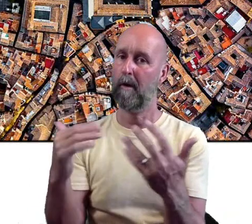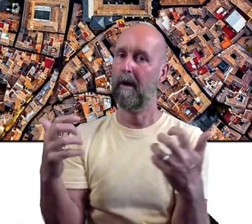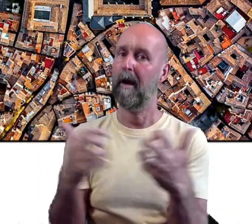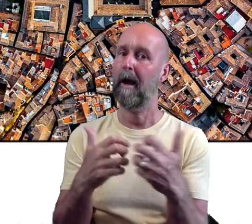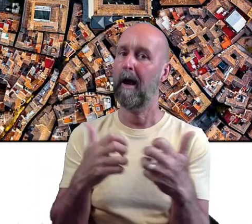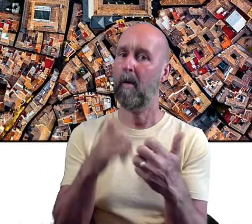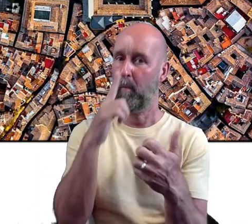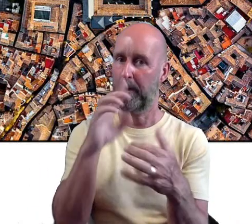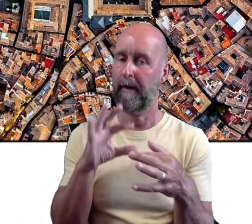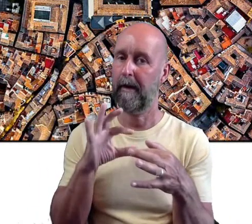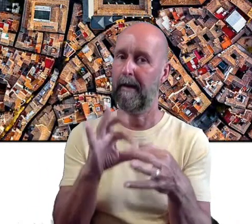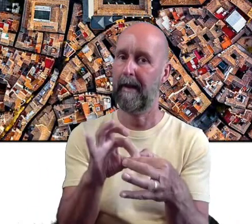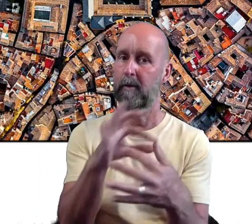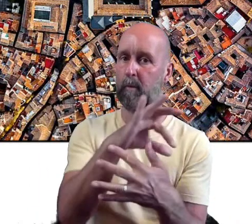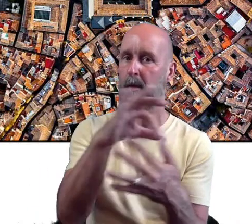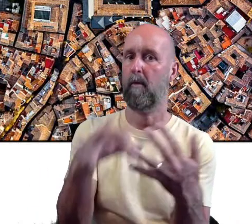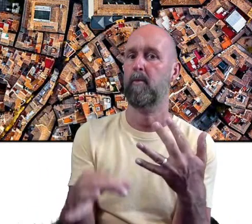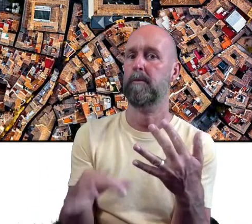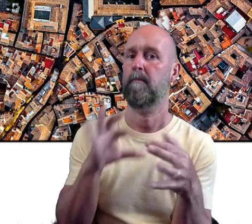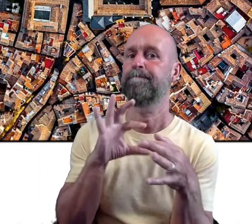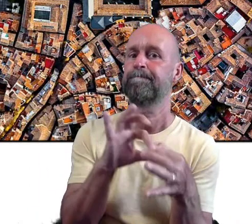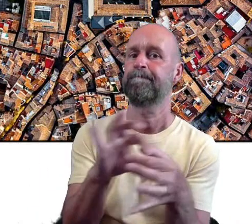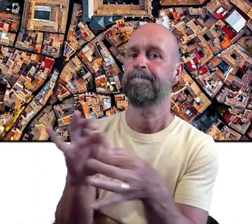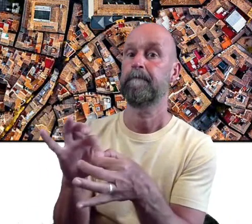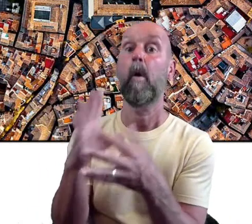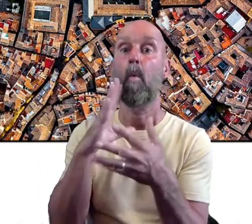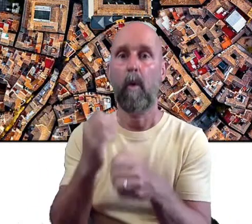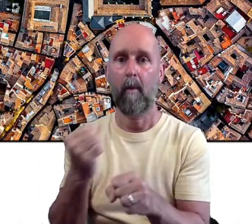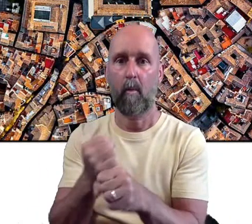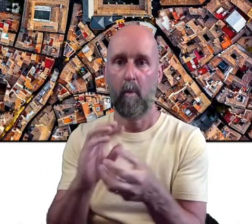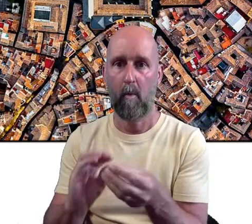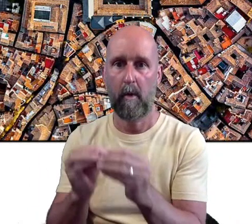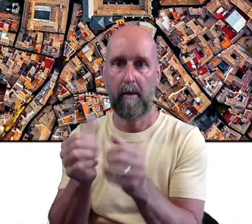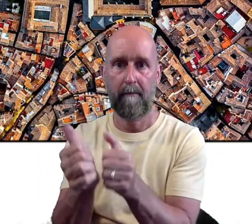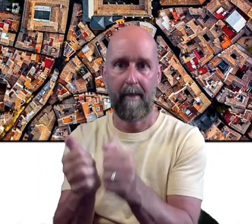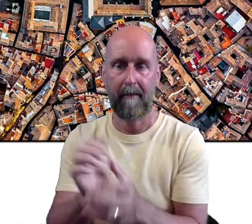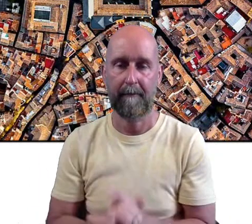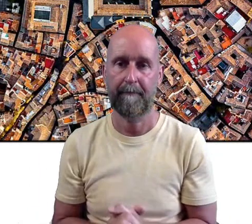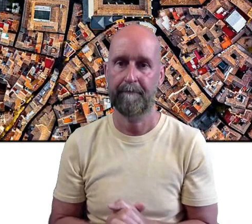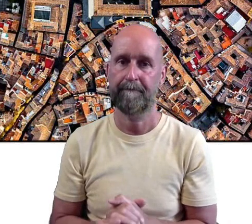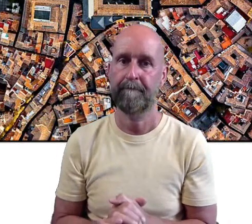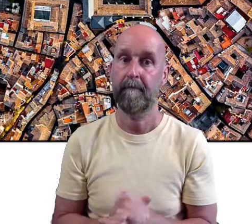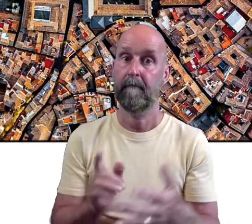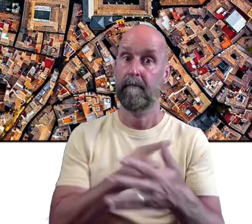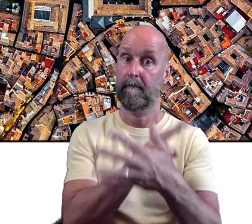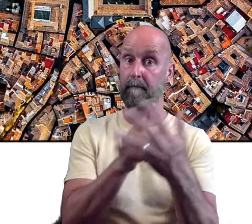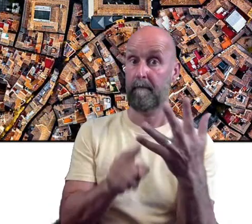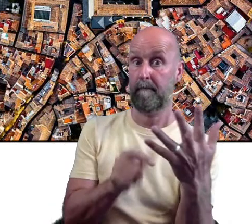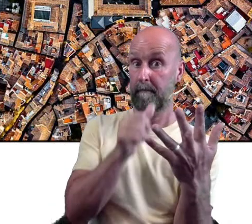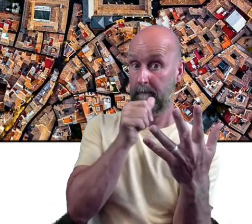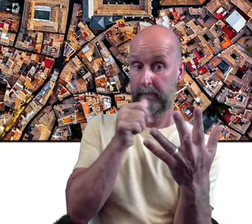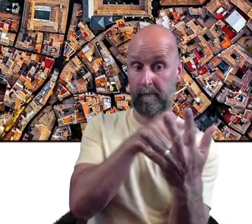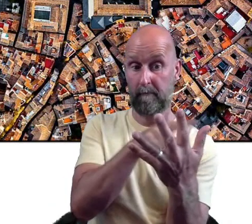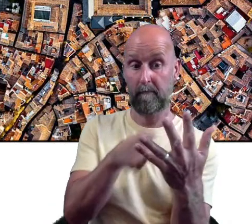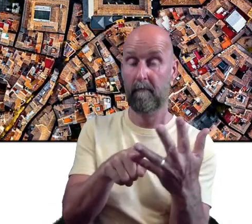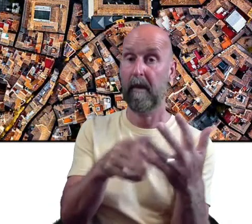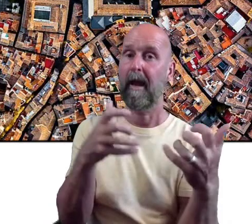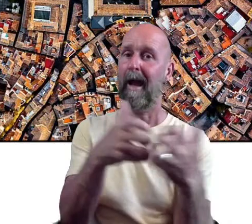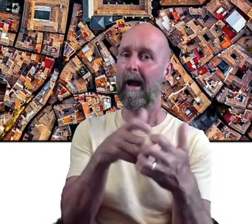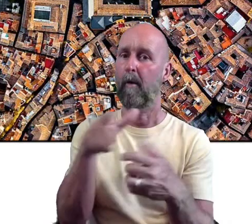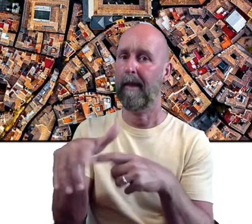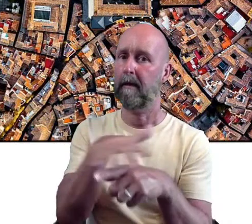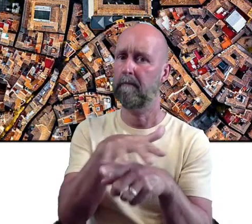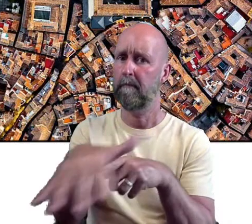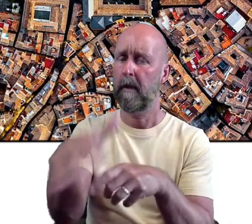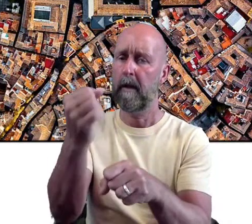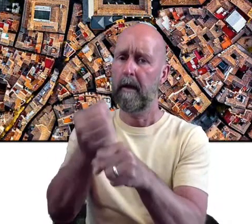with these components through the things that we make. So how can the materials, meanings, and practices of place be engaged by games? How can